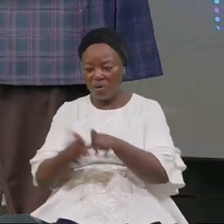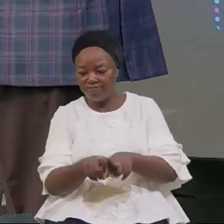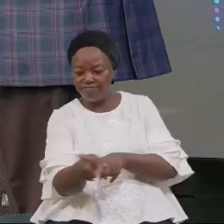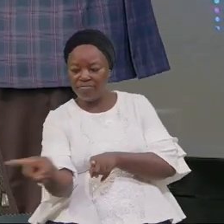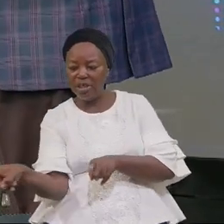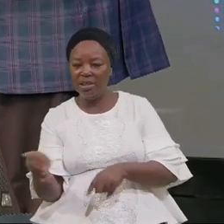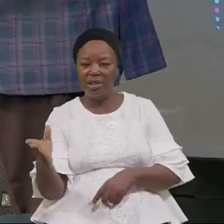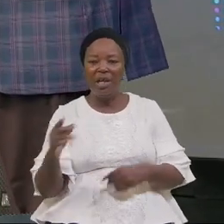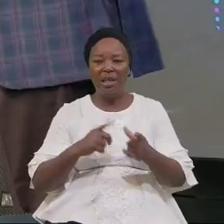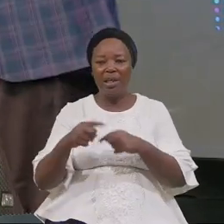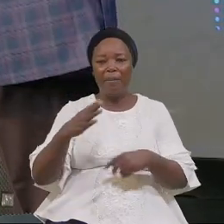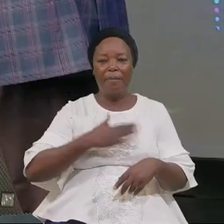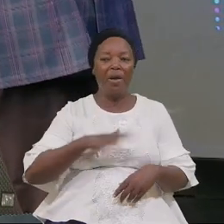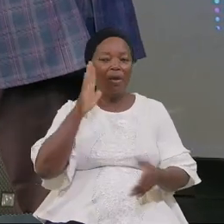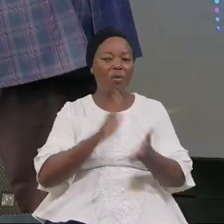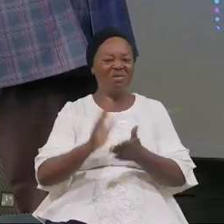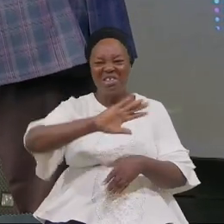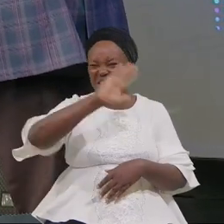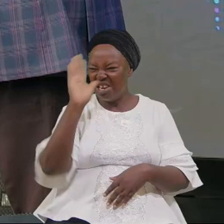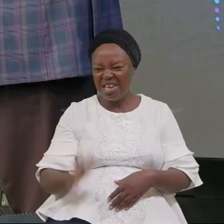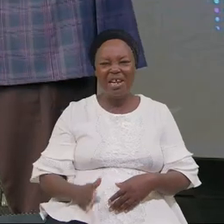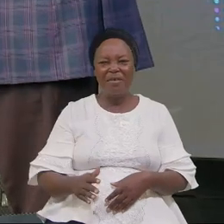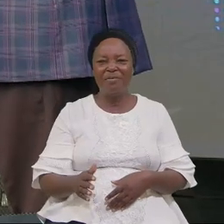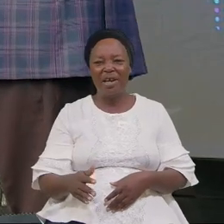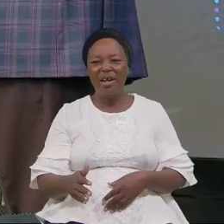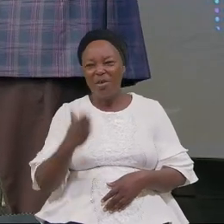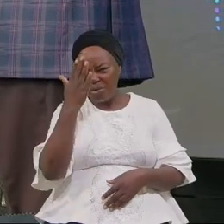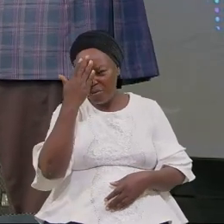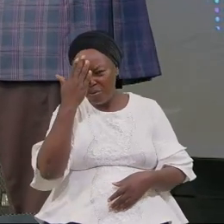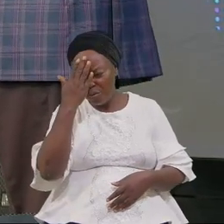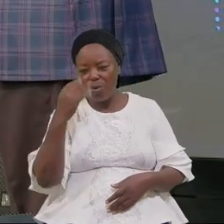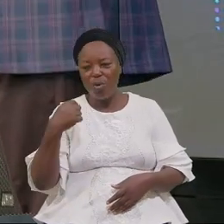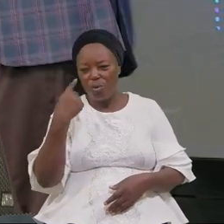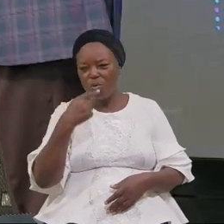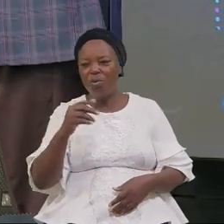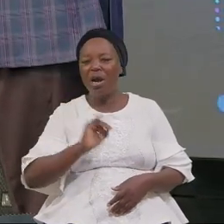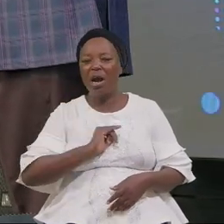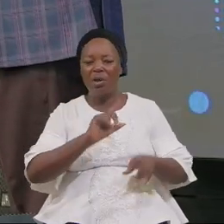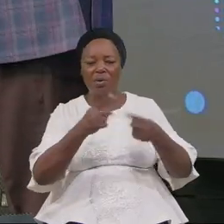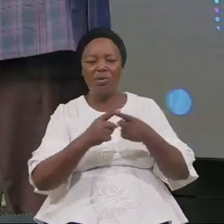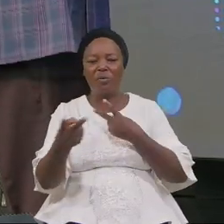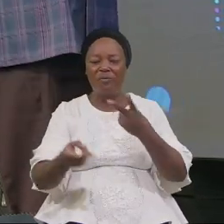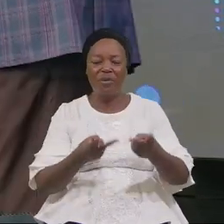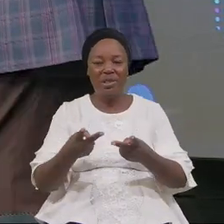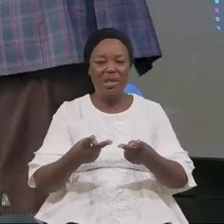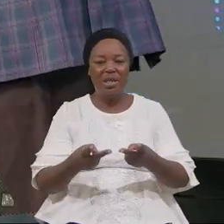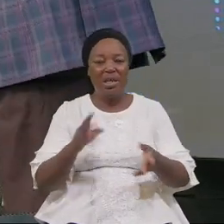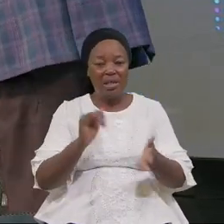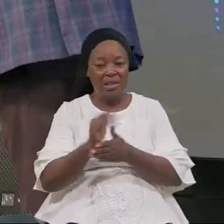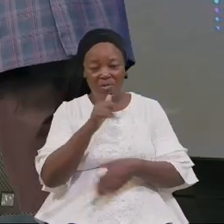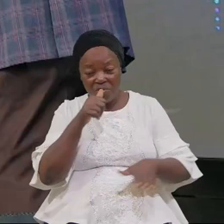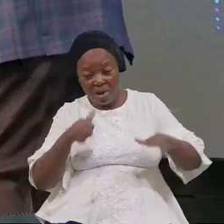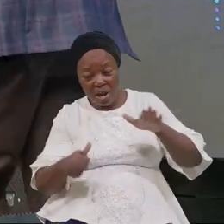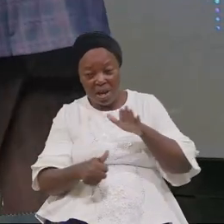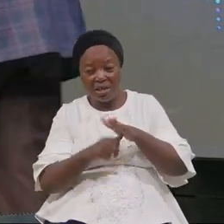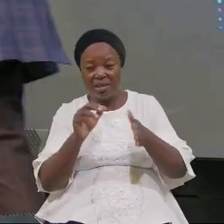my wife will never tell who I am visiting. Now behind the curtain, you